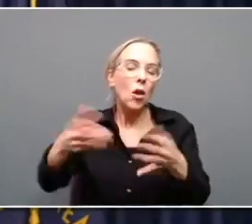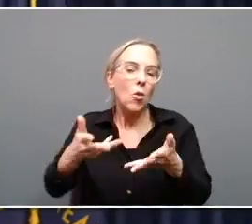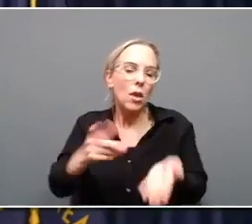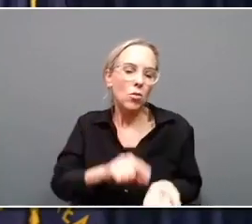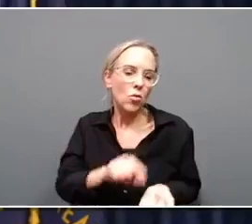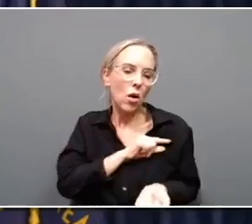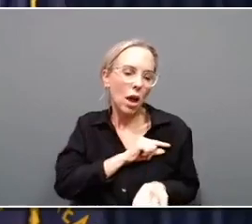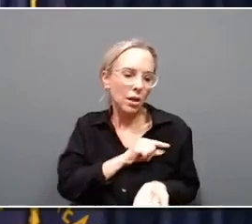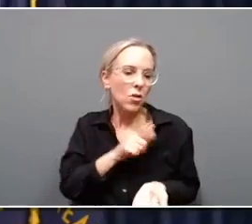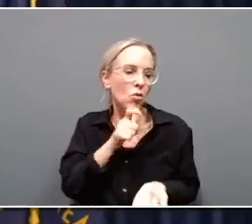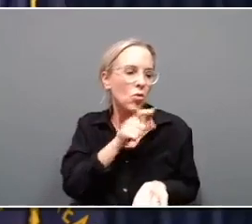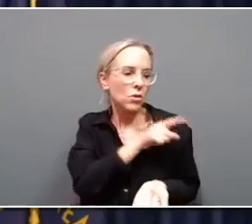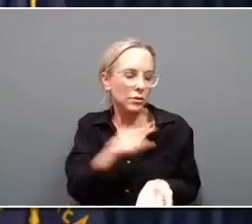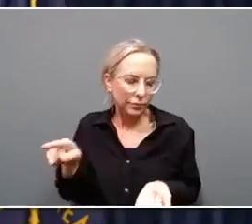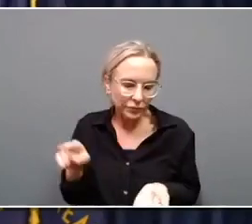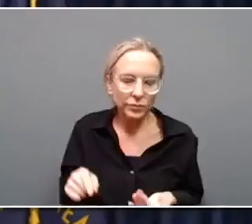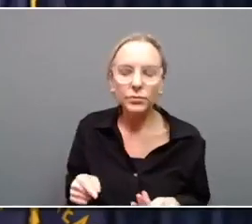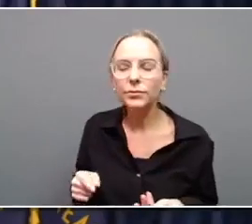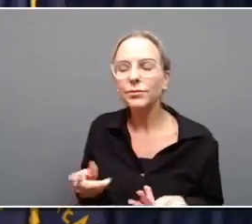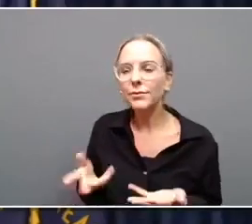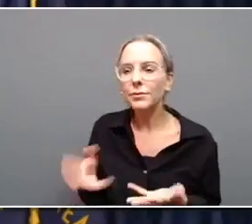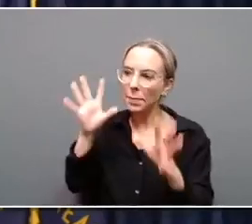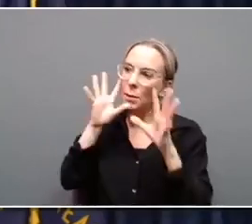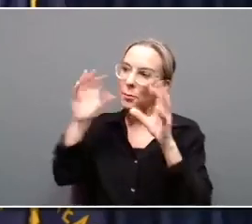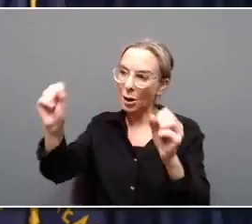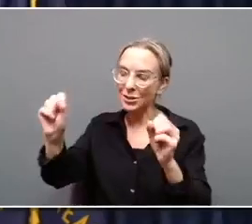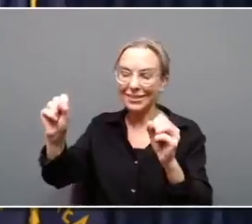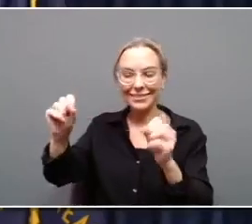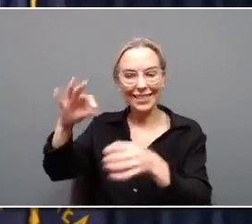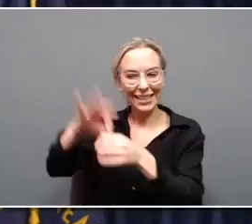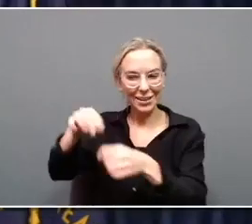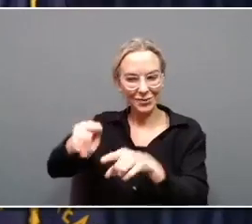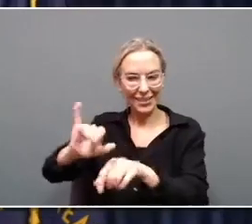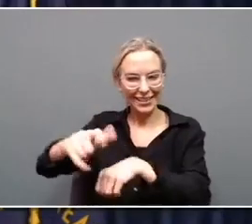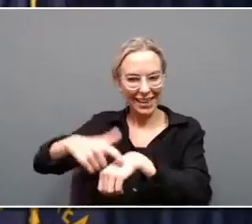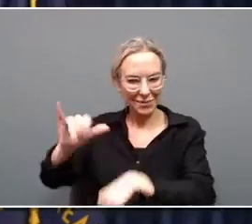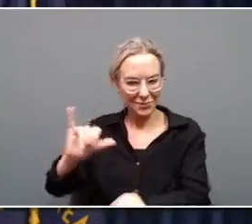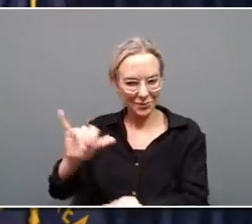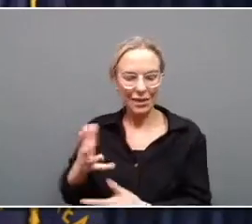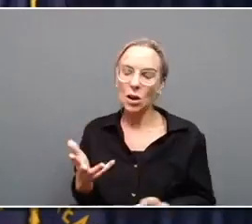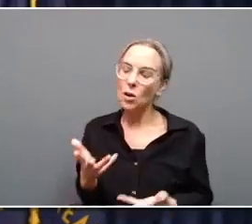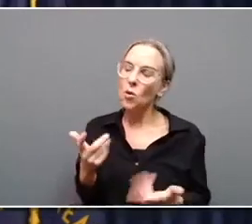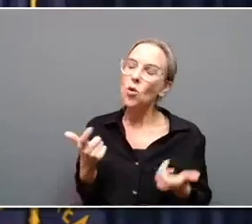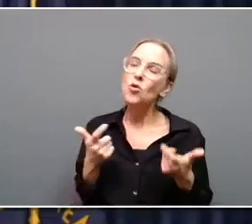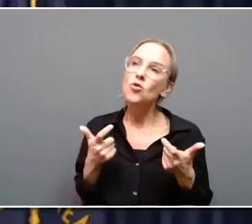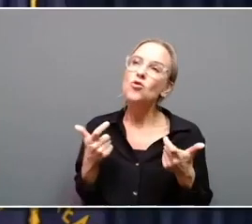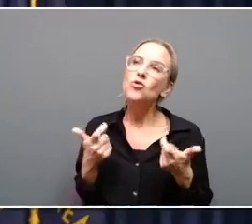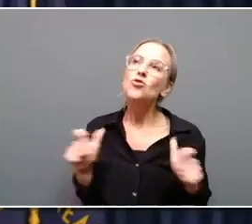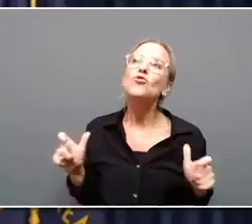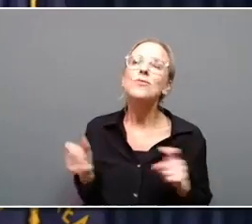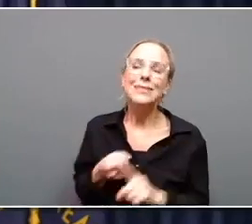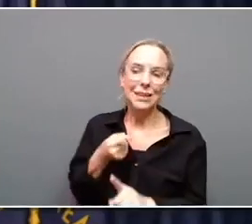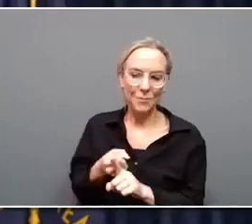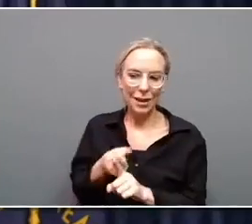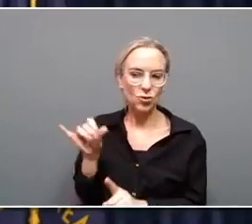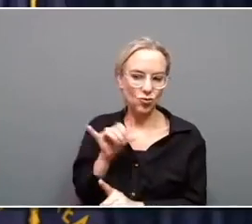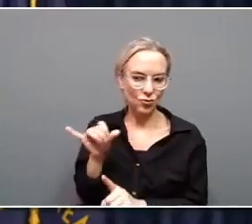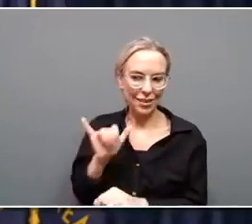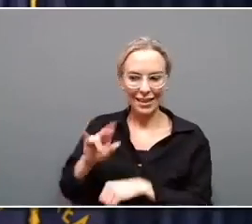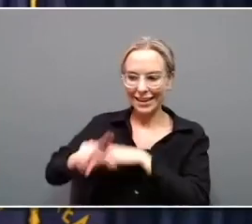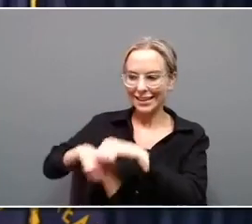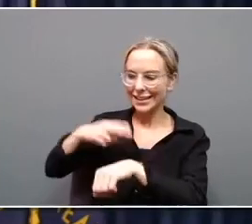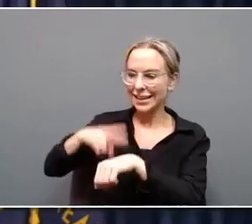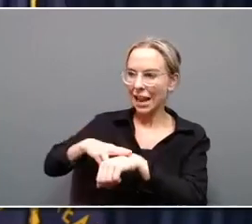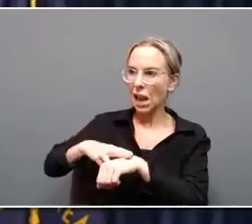candidates. Now, there'll also be a presidential election. And that's obviously going to have major impacts because that nationalizes what should